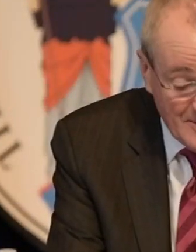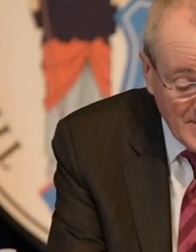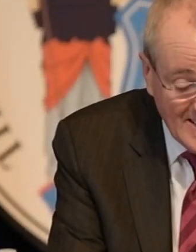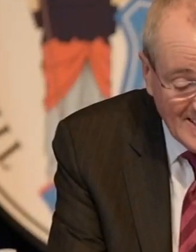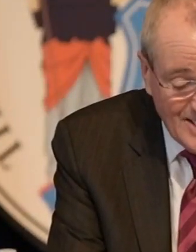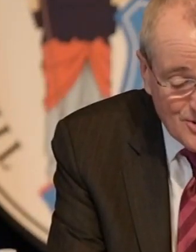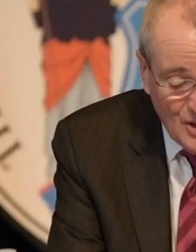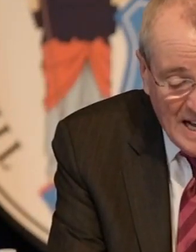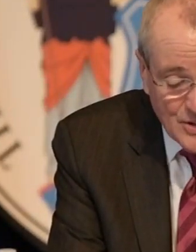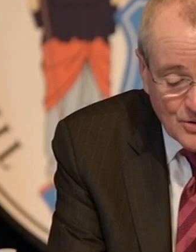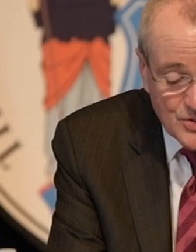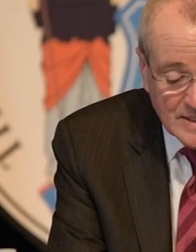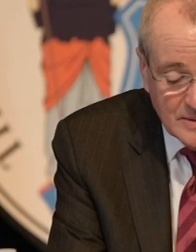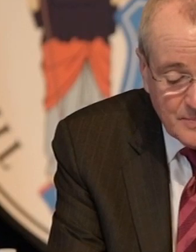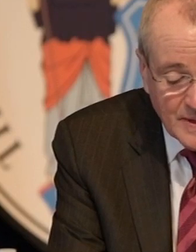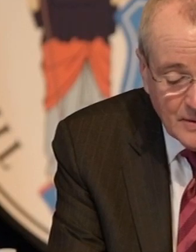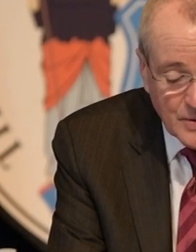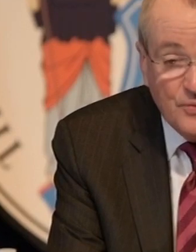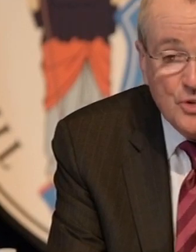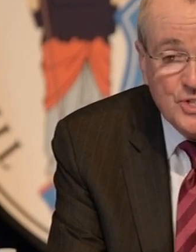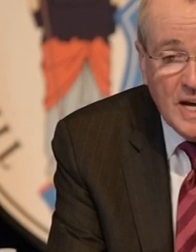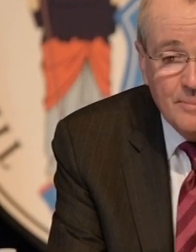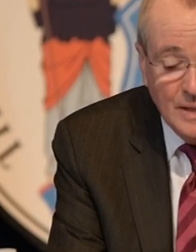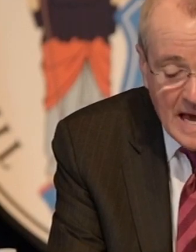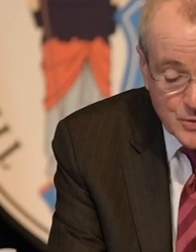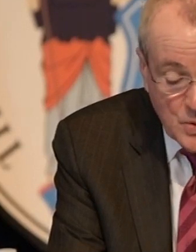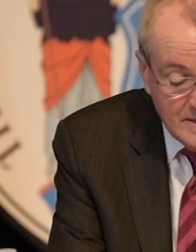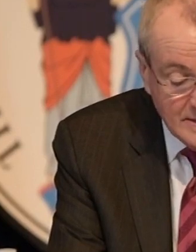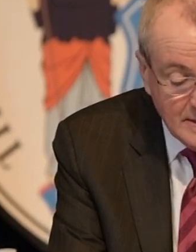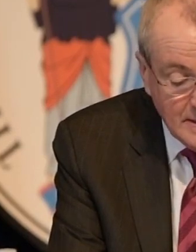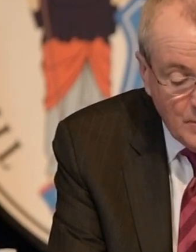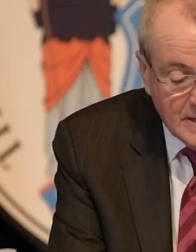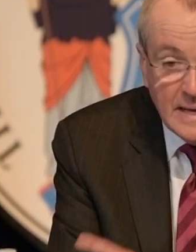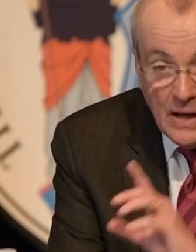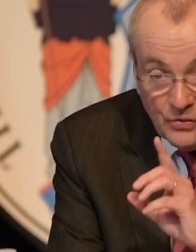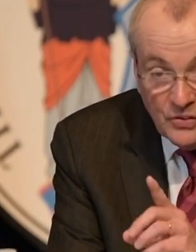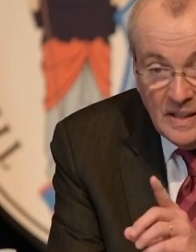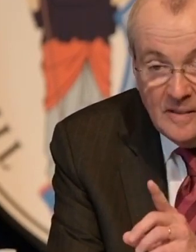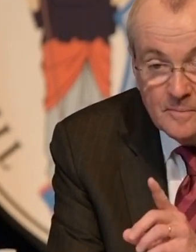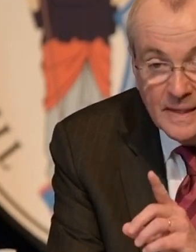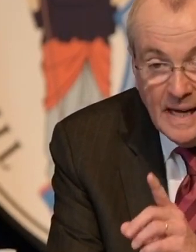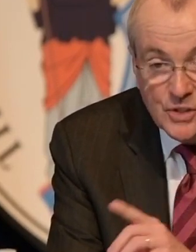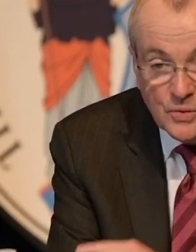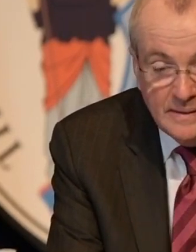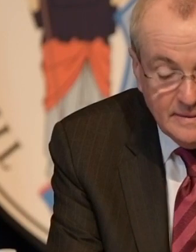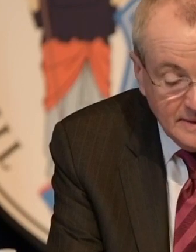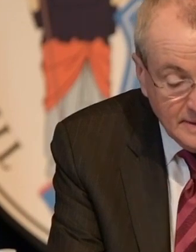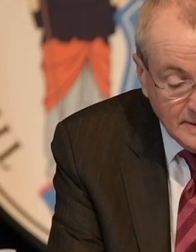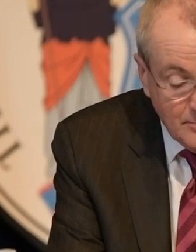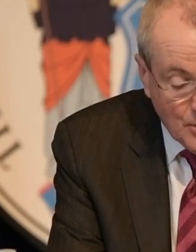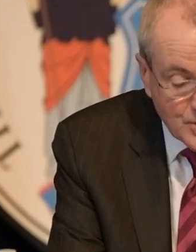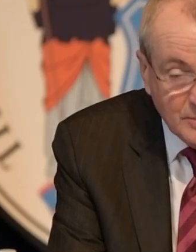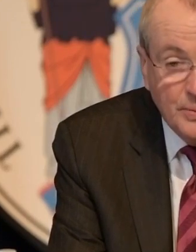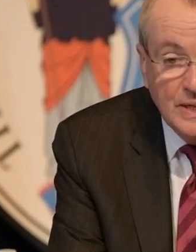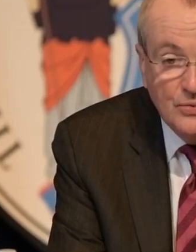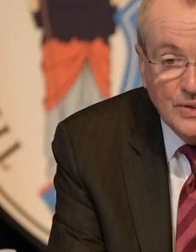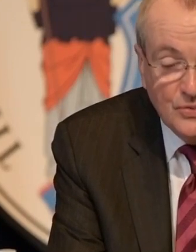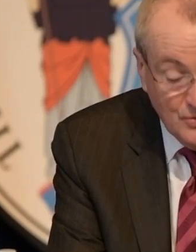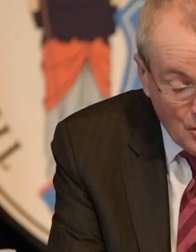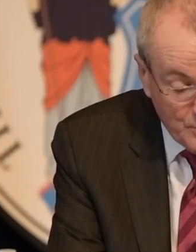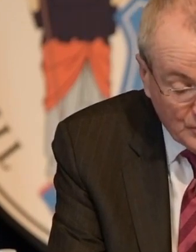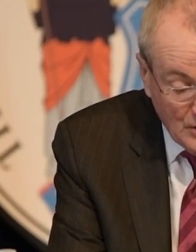way. These lines intersected for the first time last week, and we can now see a trend emerging.